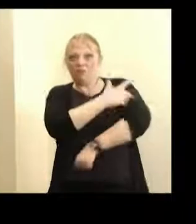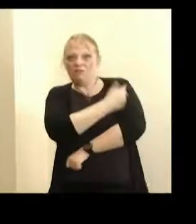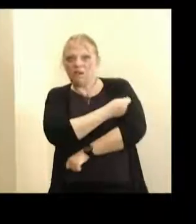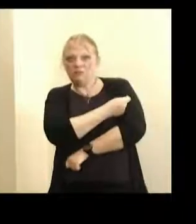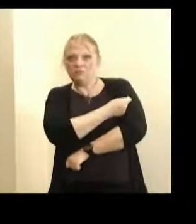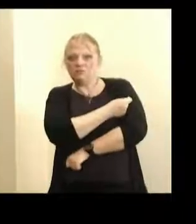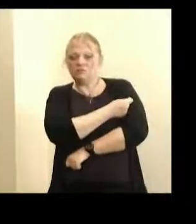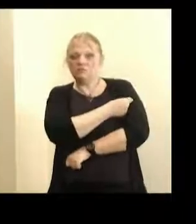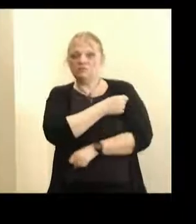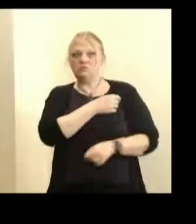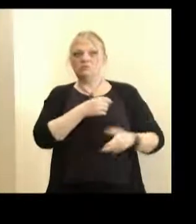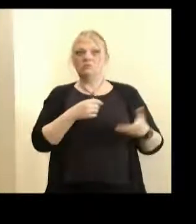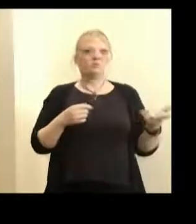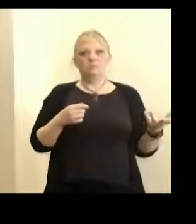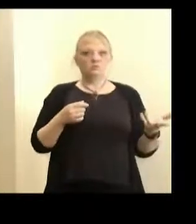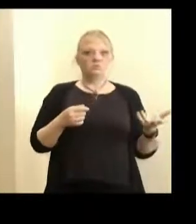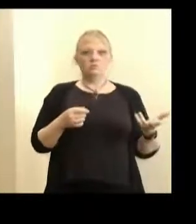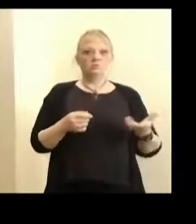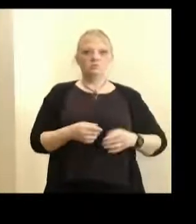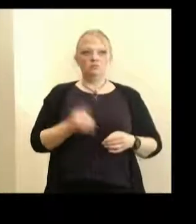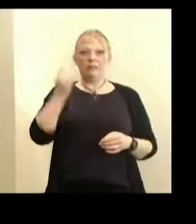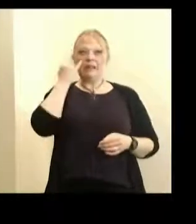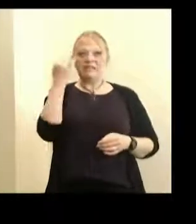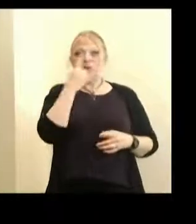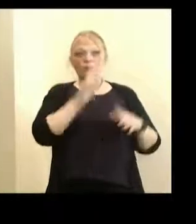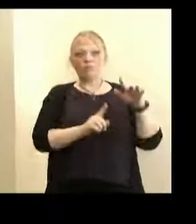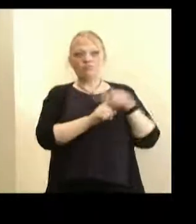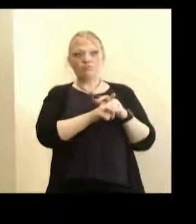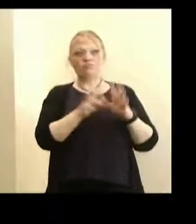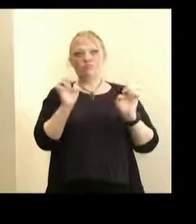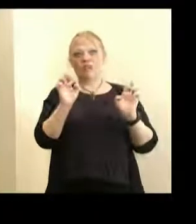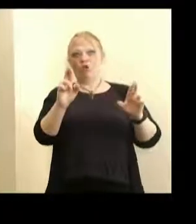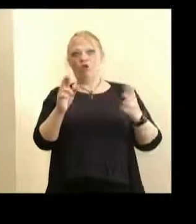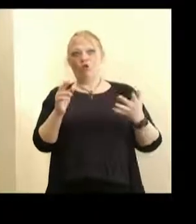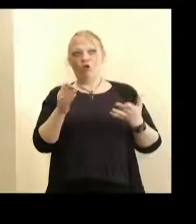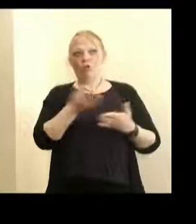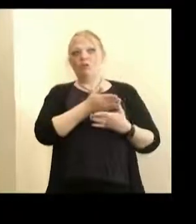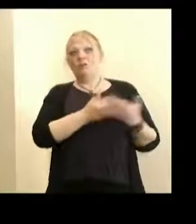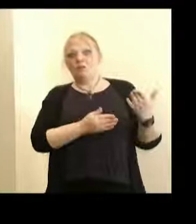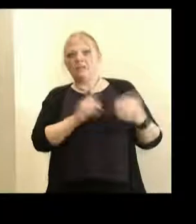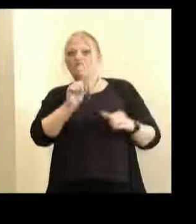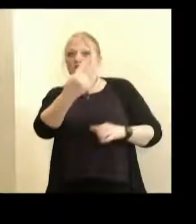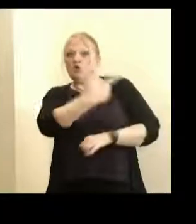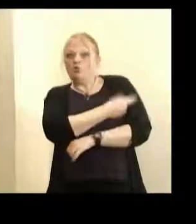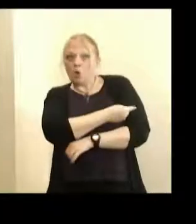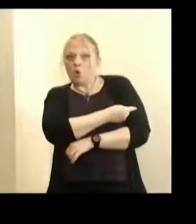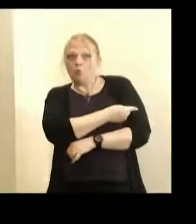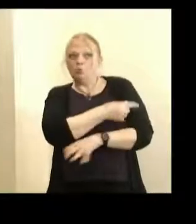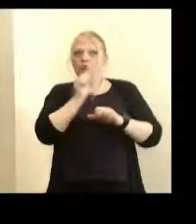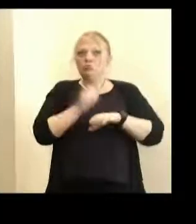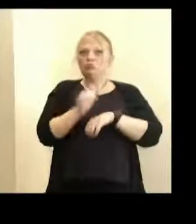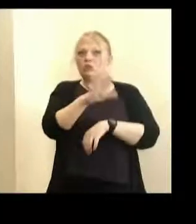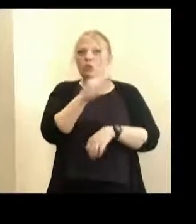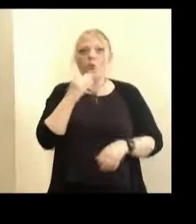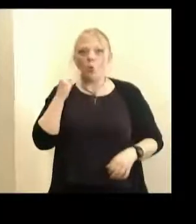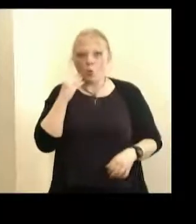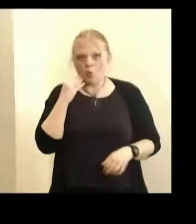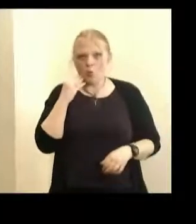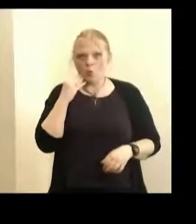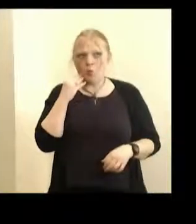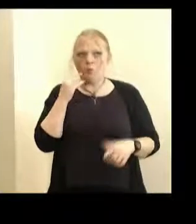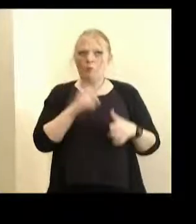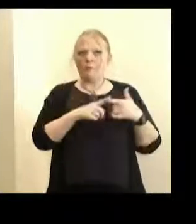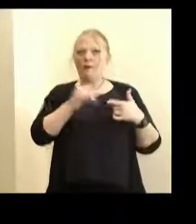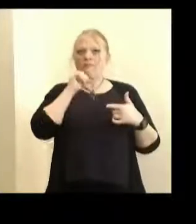had someone who appeared at their emergency department that was partially vaccinated, they were able to send them home and not be an